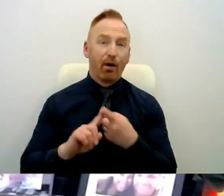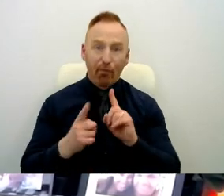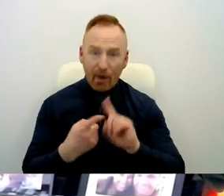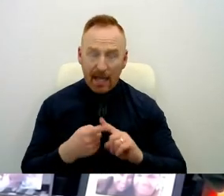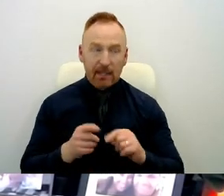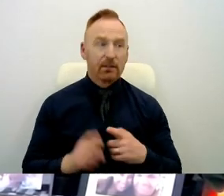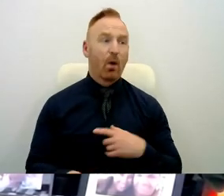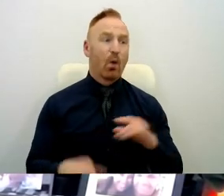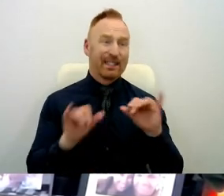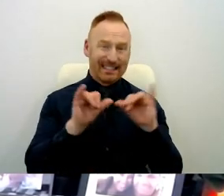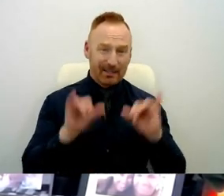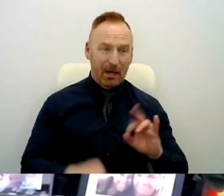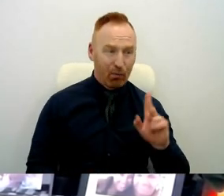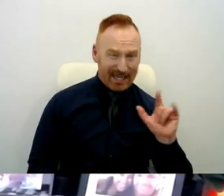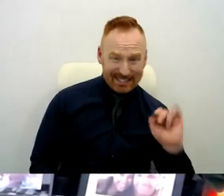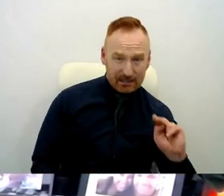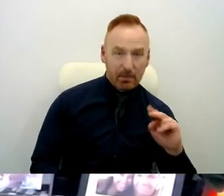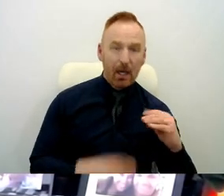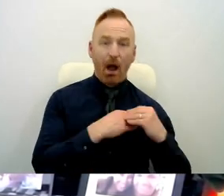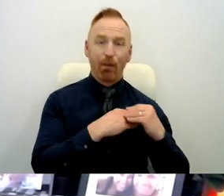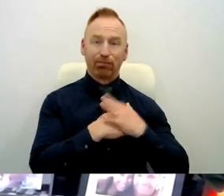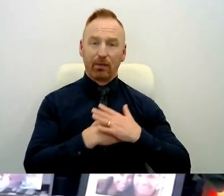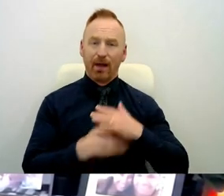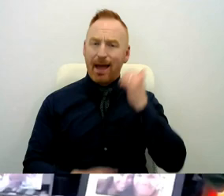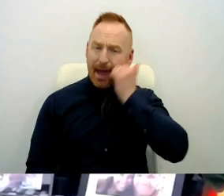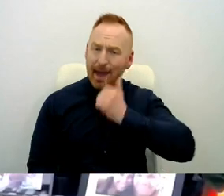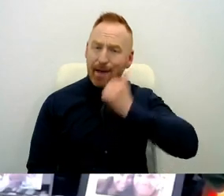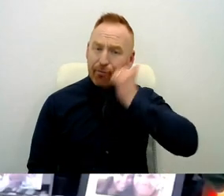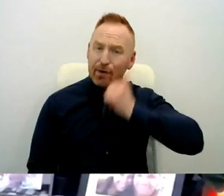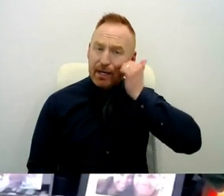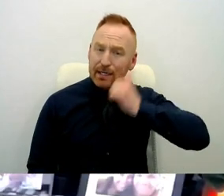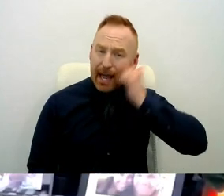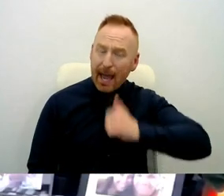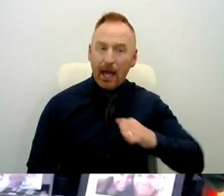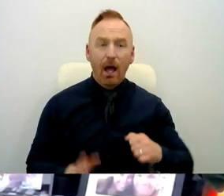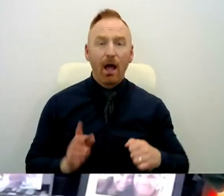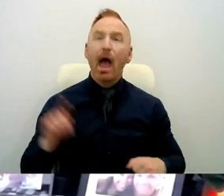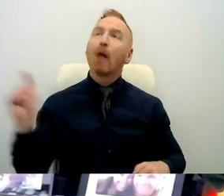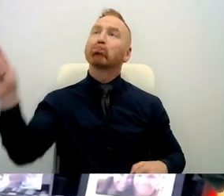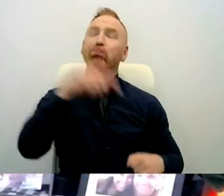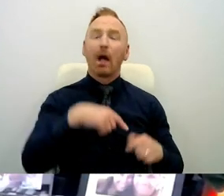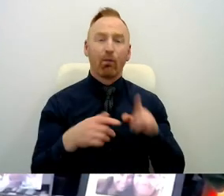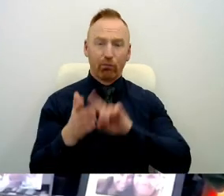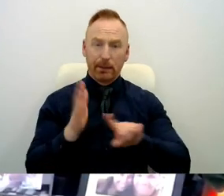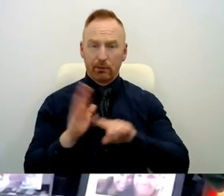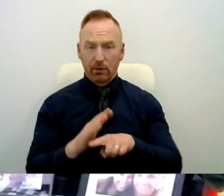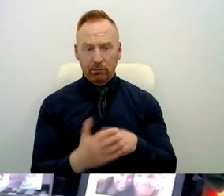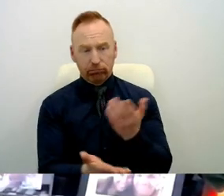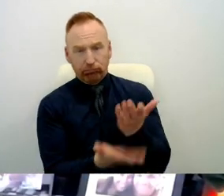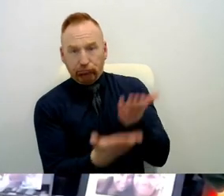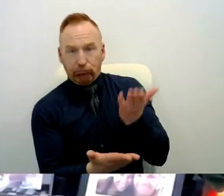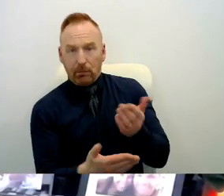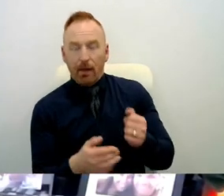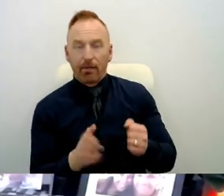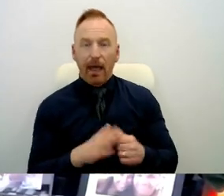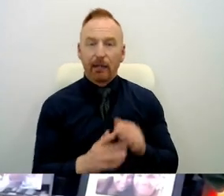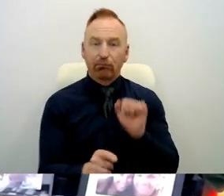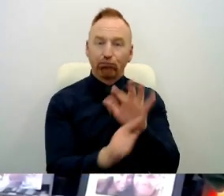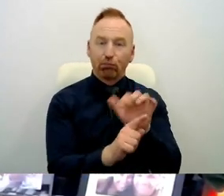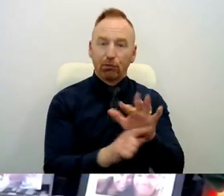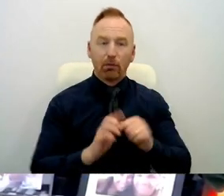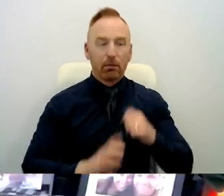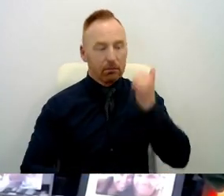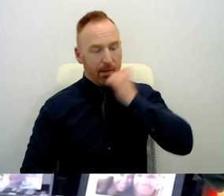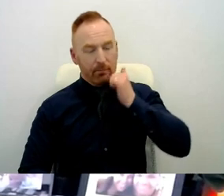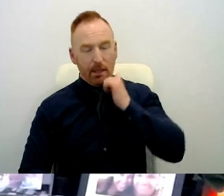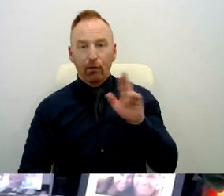racism are being affected every single day. There's actually lots of research out there that has proven that exposure